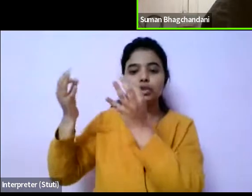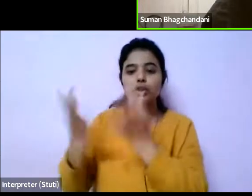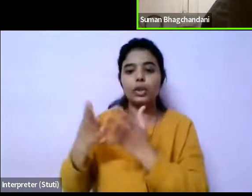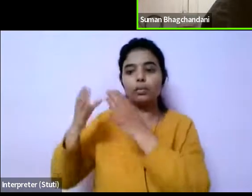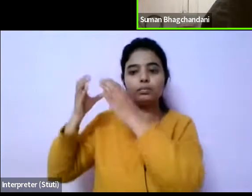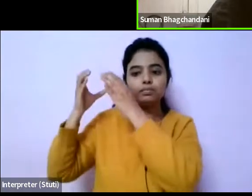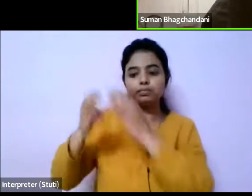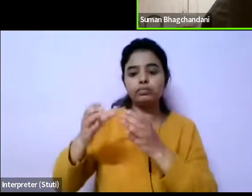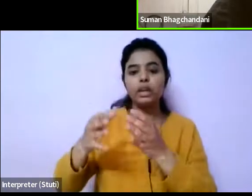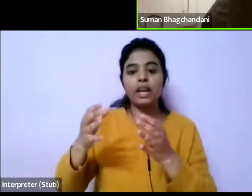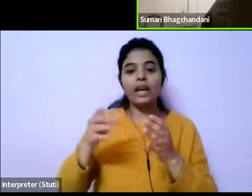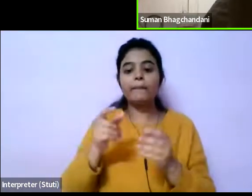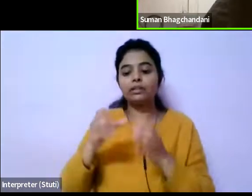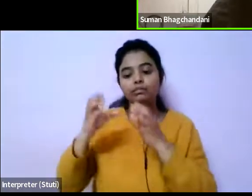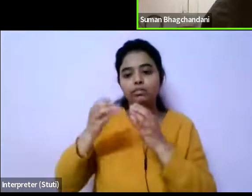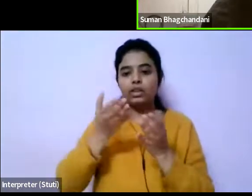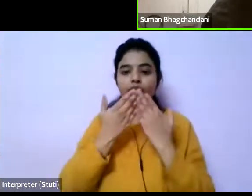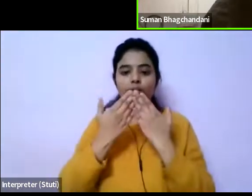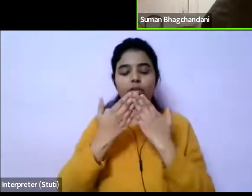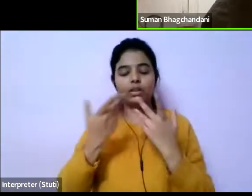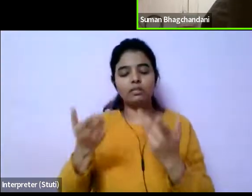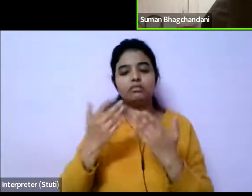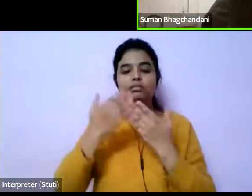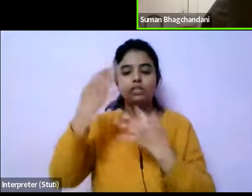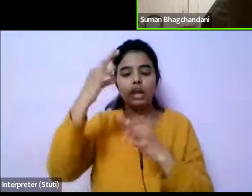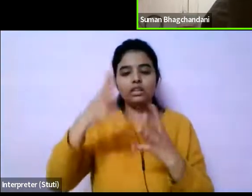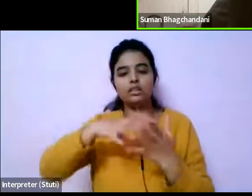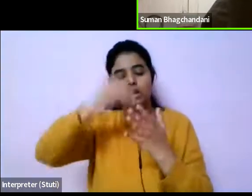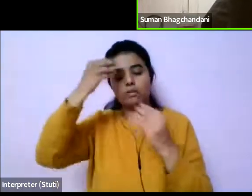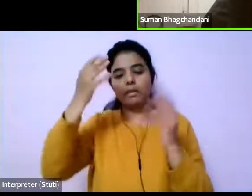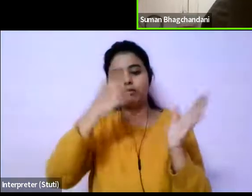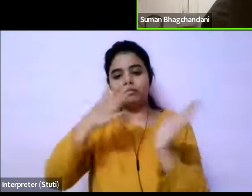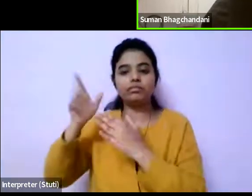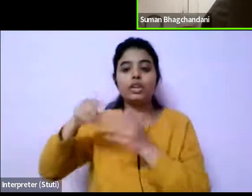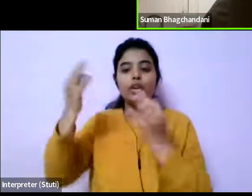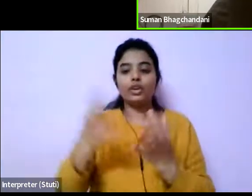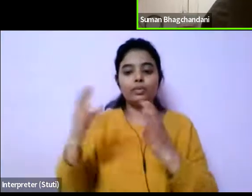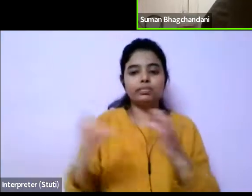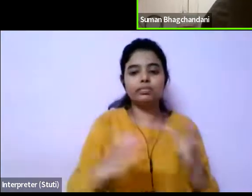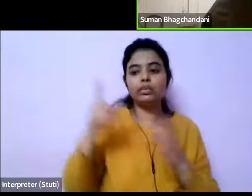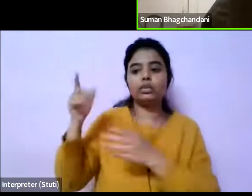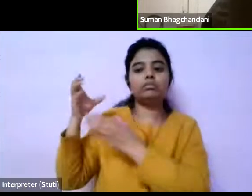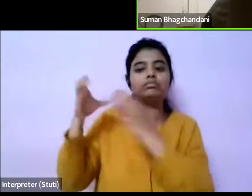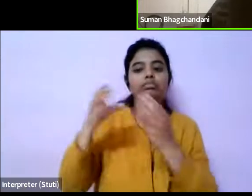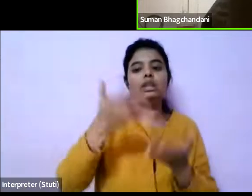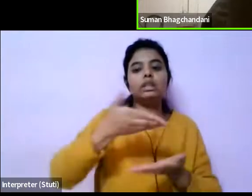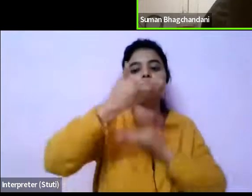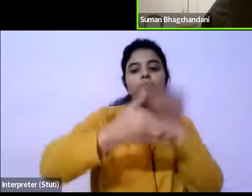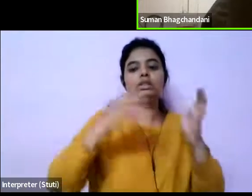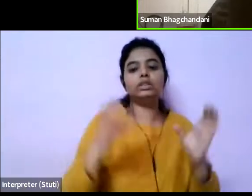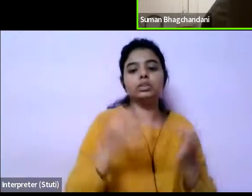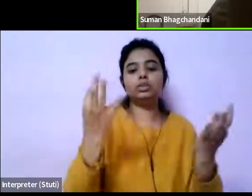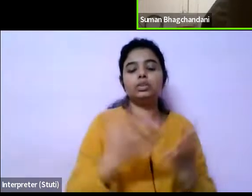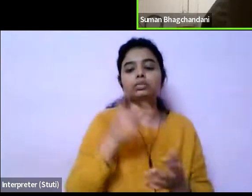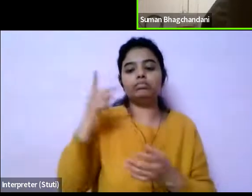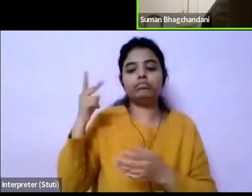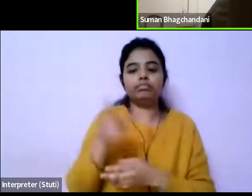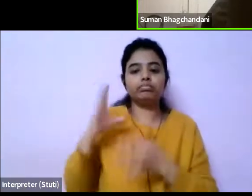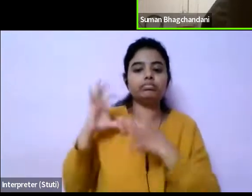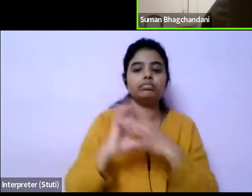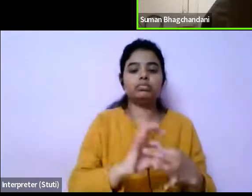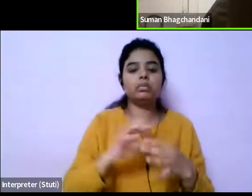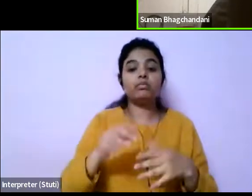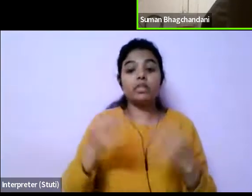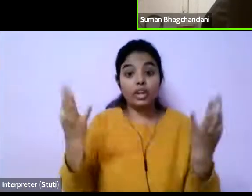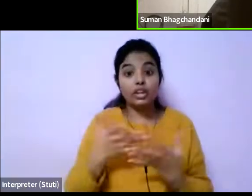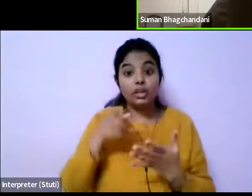Since the institute does not adhere by the normative ideas of who can dance and how, the training learning process is also not designed in a